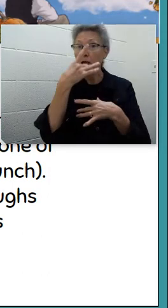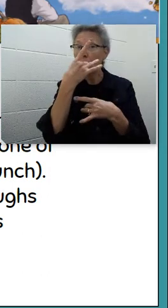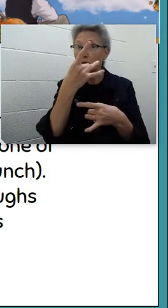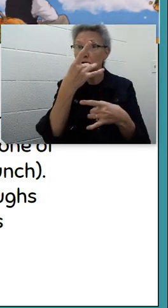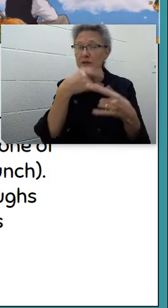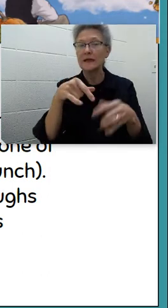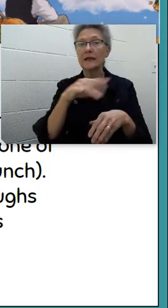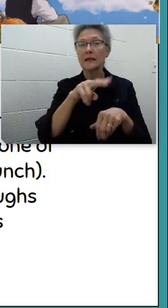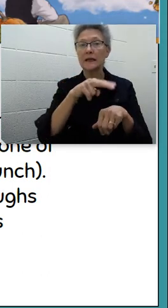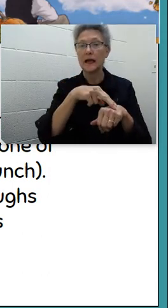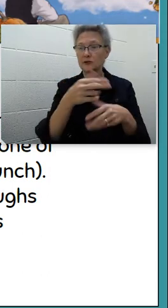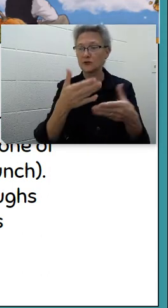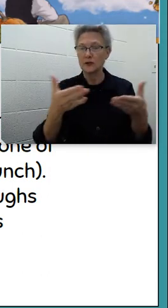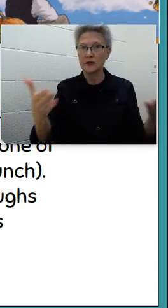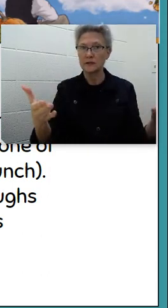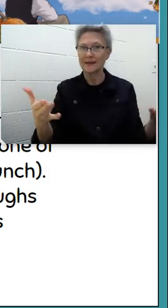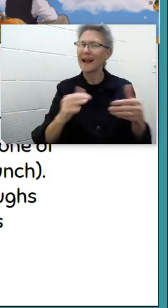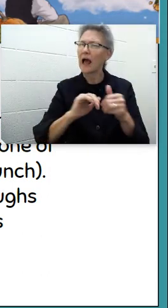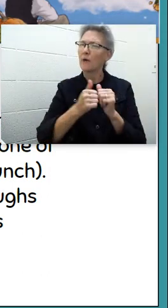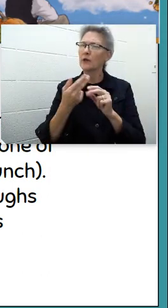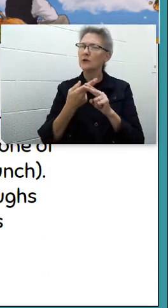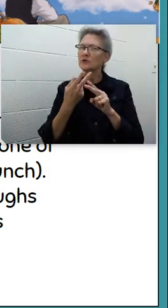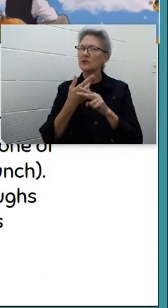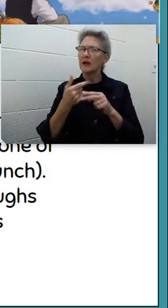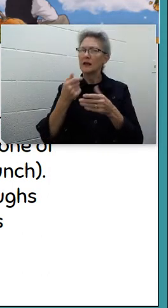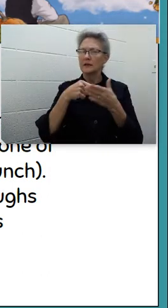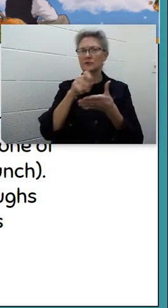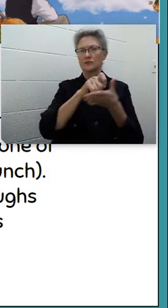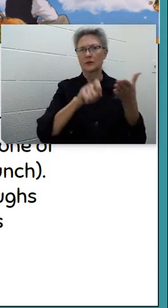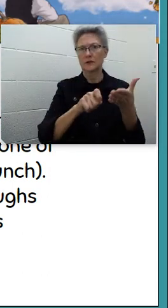used that interest in his writings.